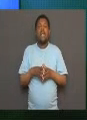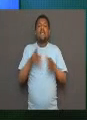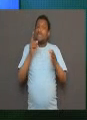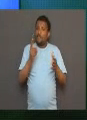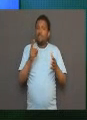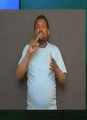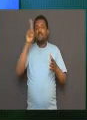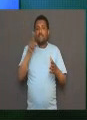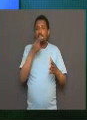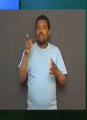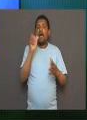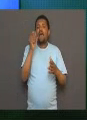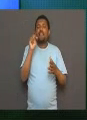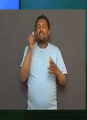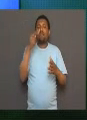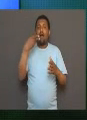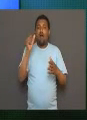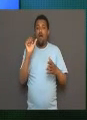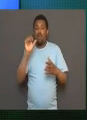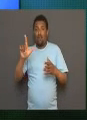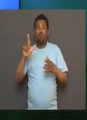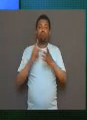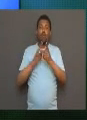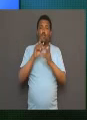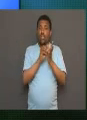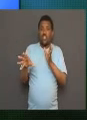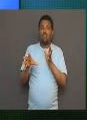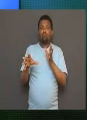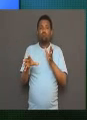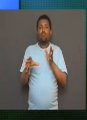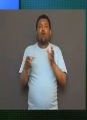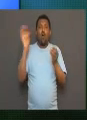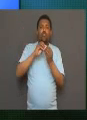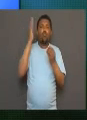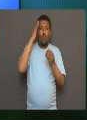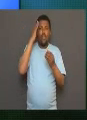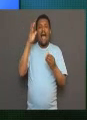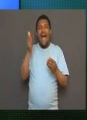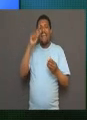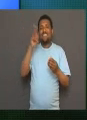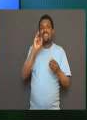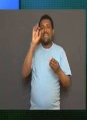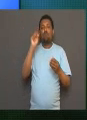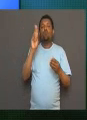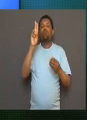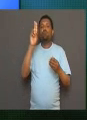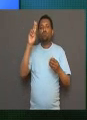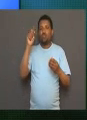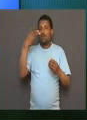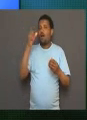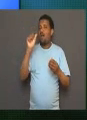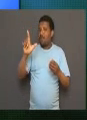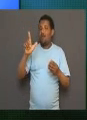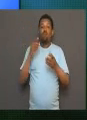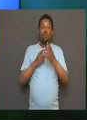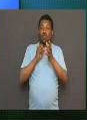Zenithal projection, which is also known as azimuthal projection, is a type